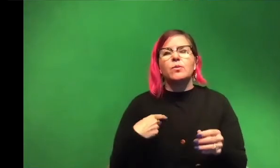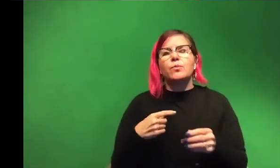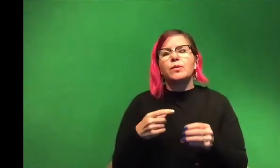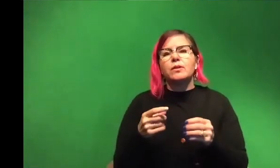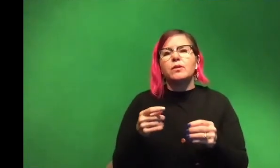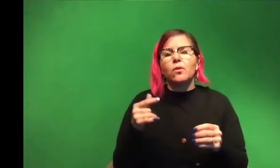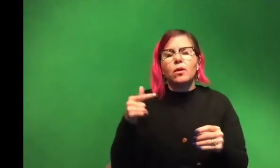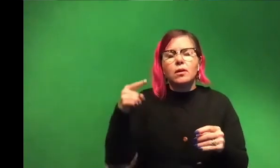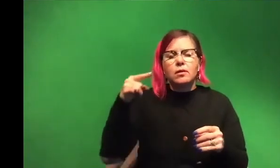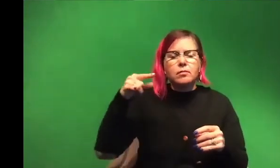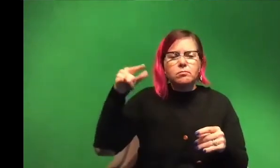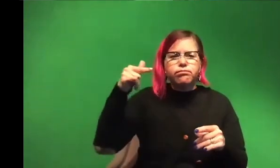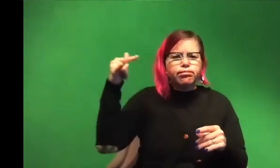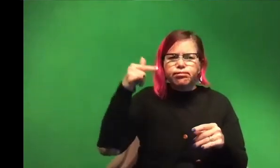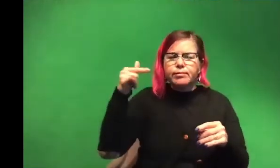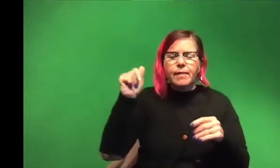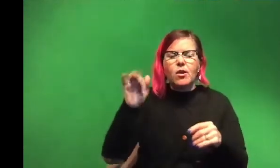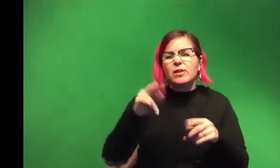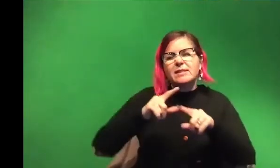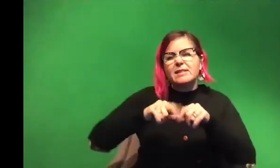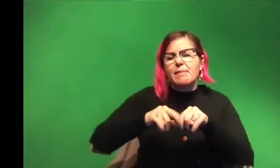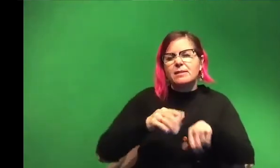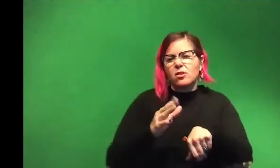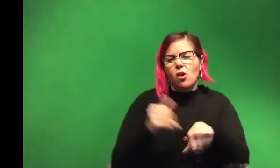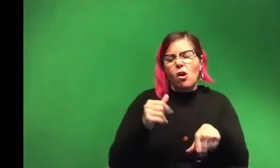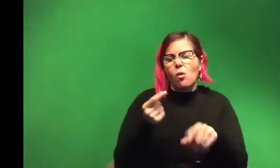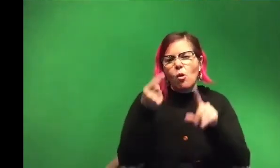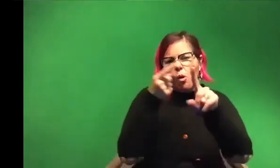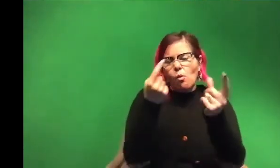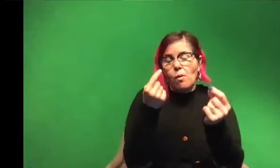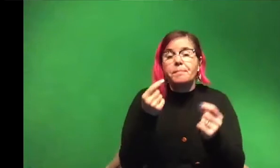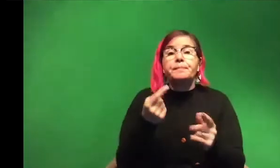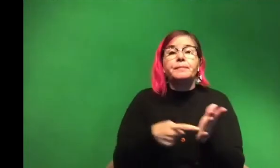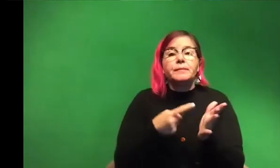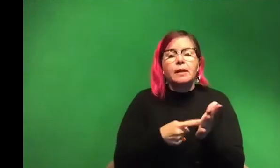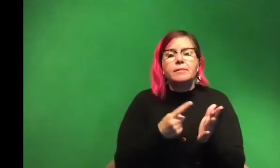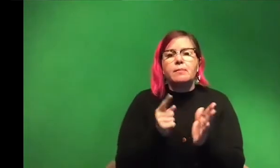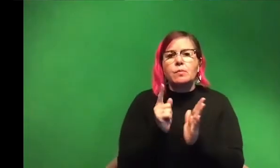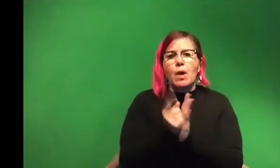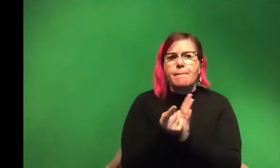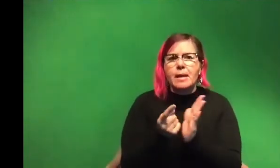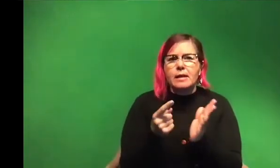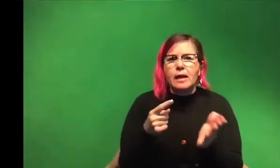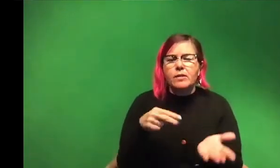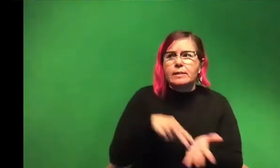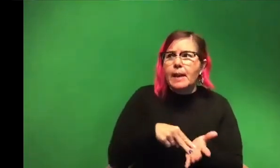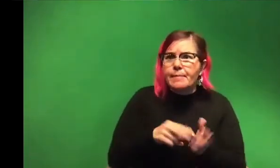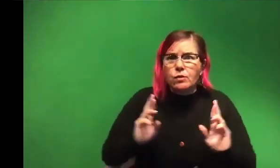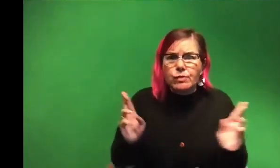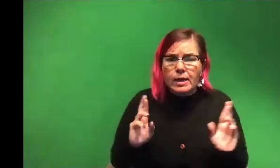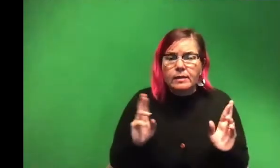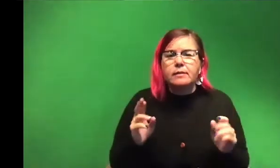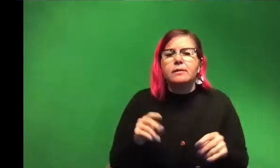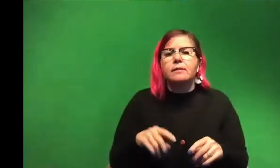air, it just depends on the mission that we've been tasked to do. So sometimes we are on like a 1 minute standby kind of thing where it's like, we're ready, but we